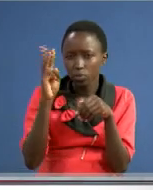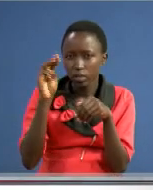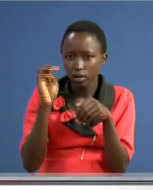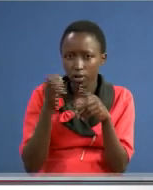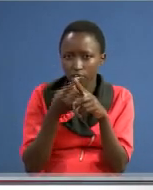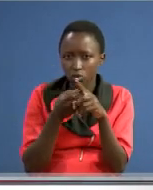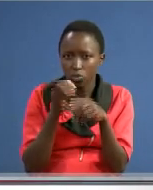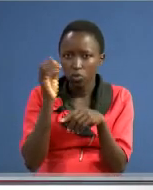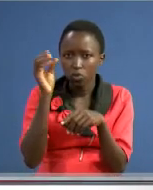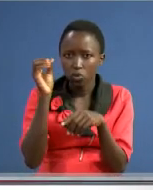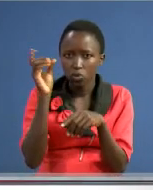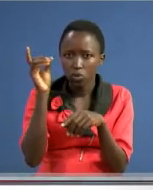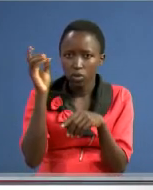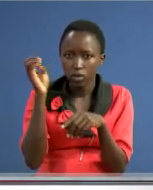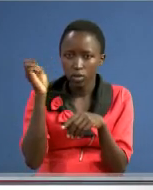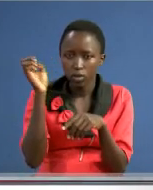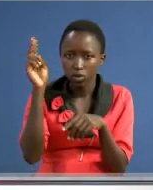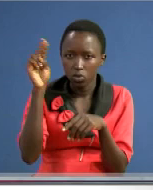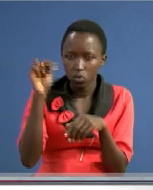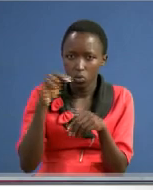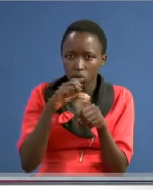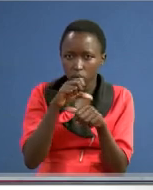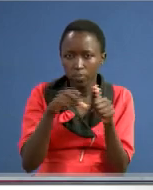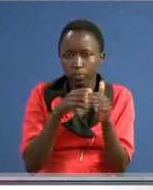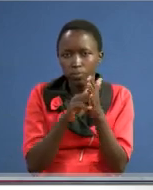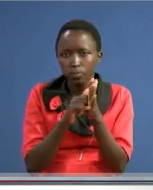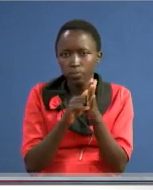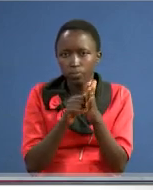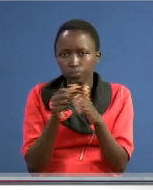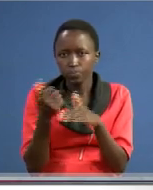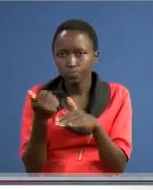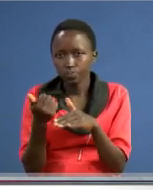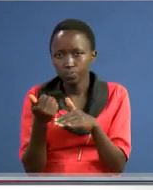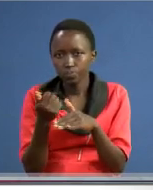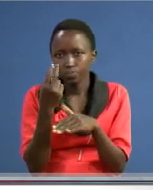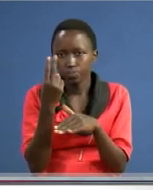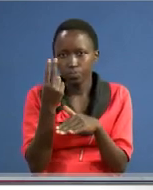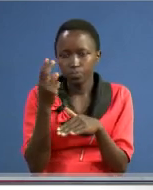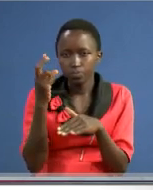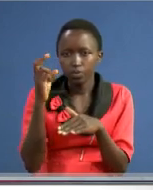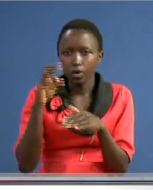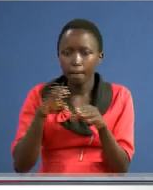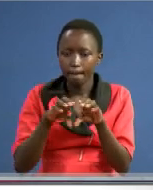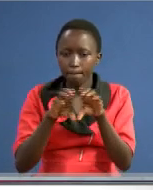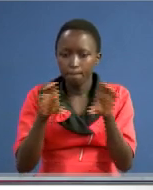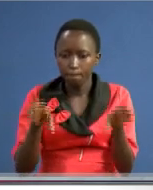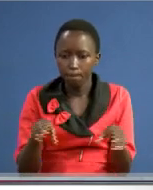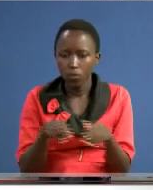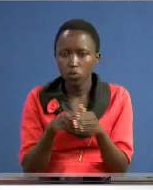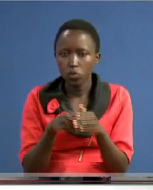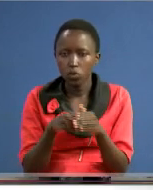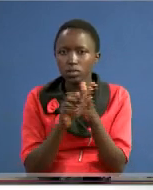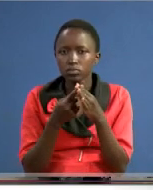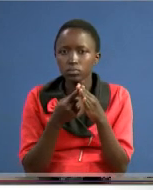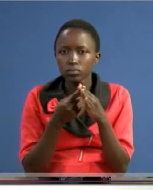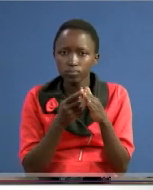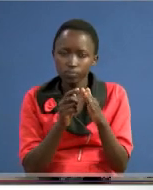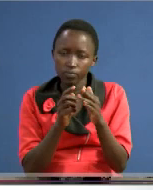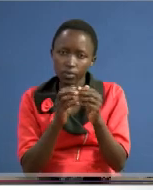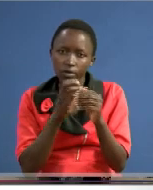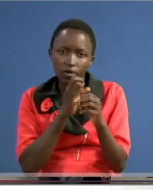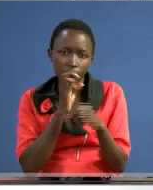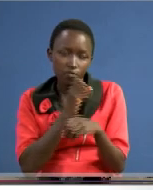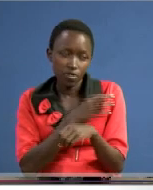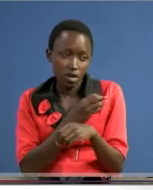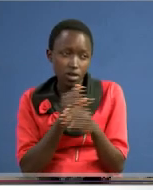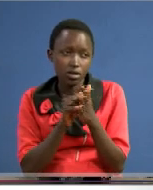the Odeon cinema bus terminus over an unattended to metal box. Worried onlookers stood a distance,